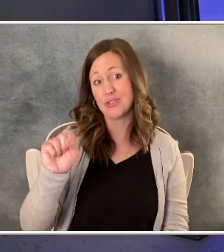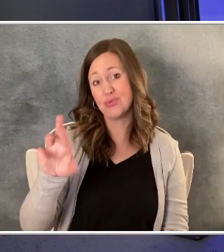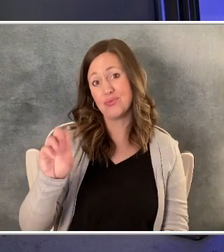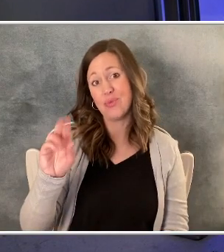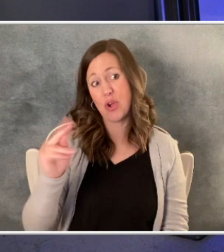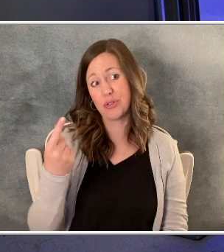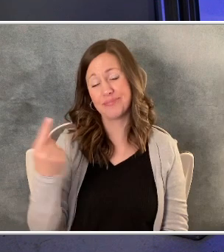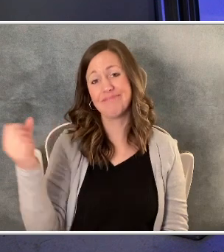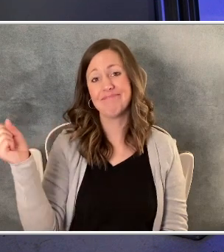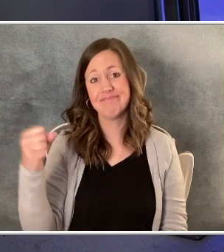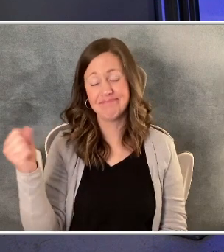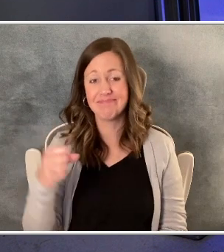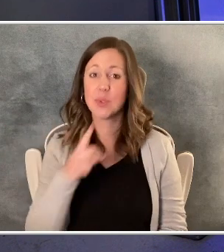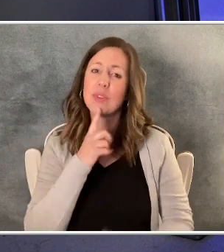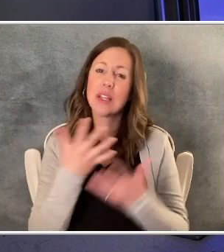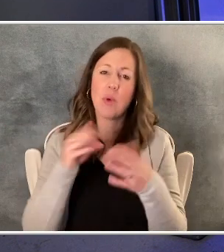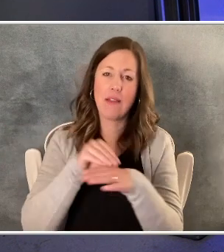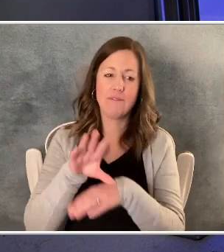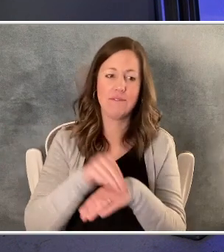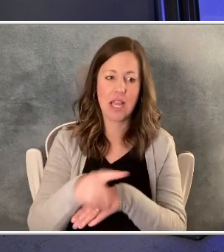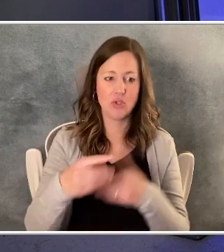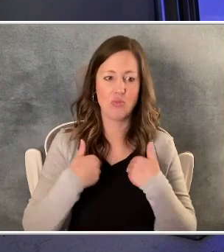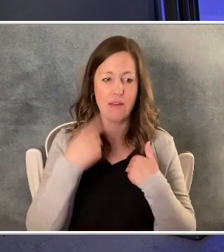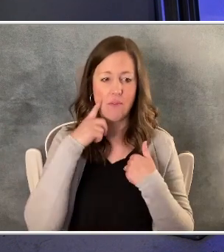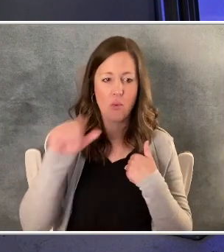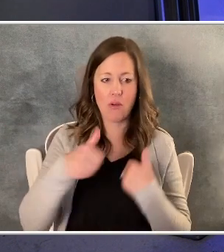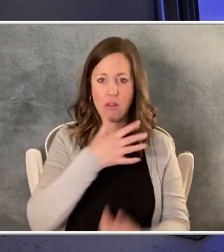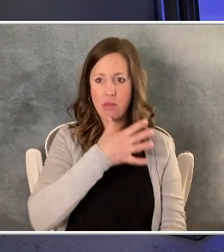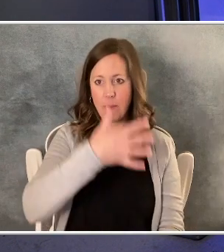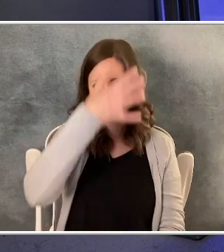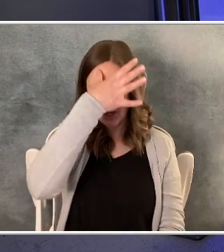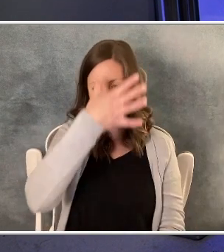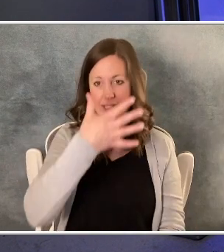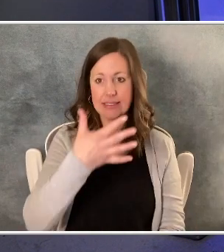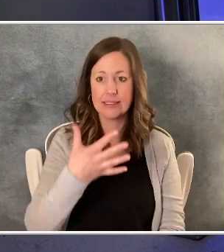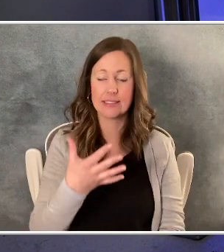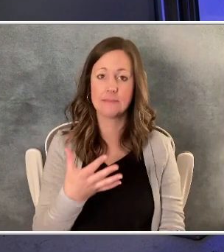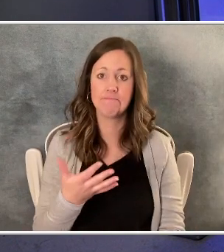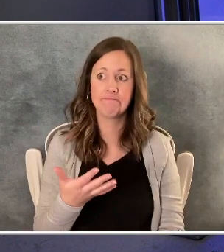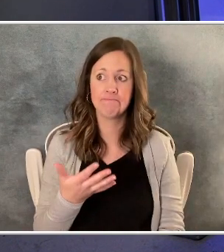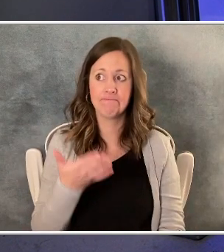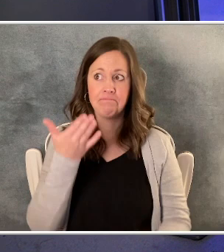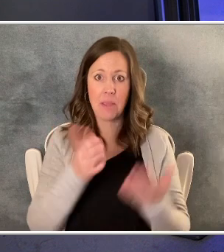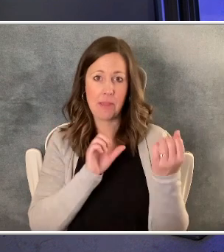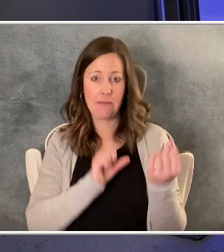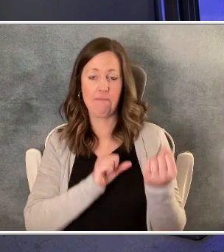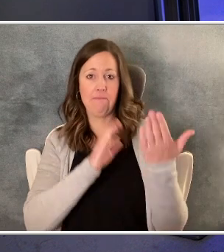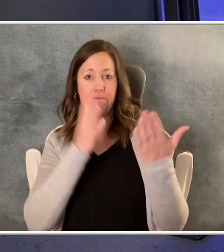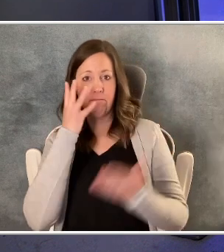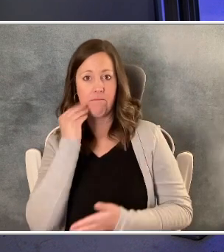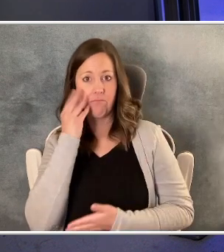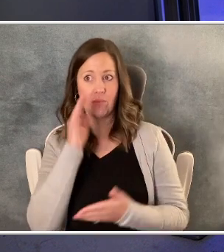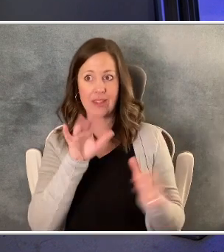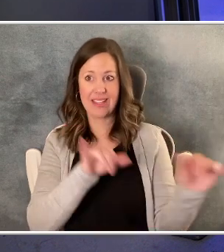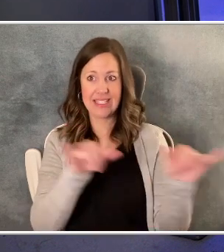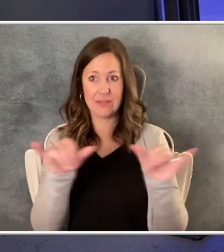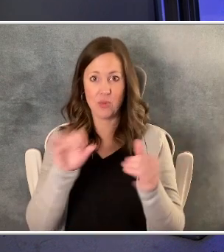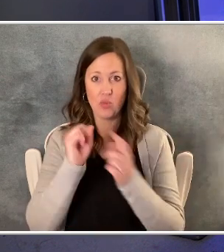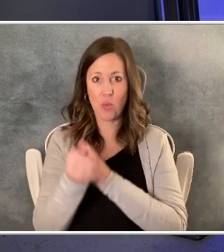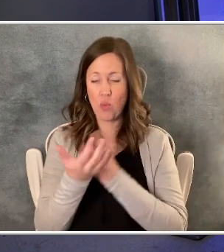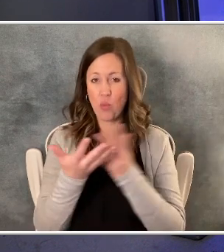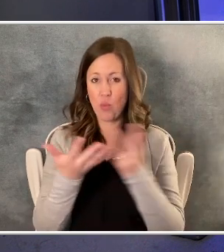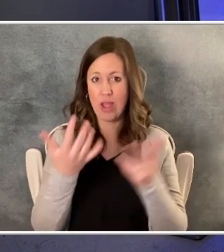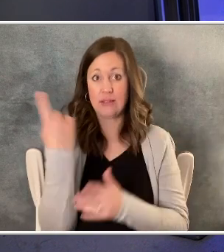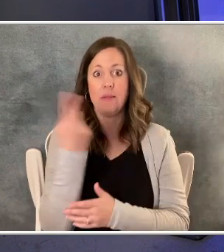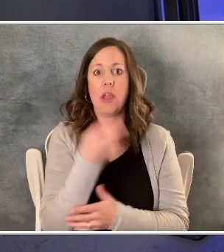What advice do you have for other parents facing a similar situation? What would be the one thing you'd want them to grab